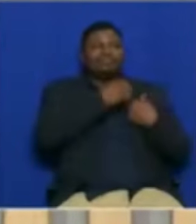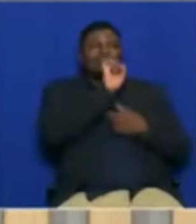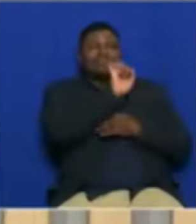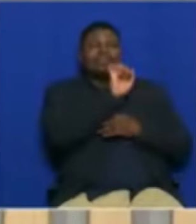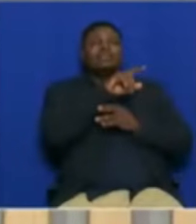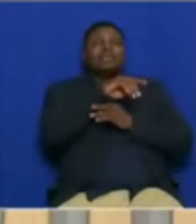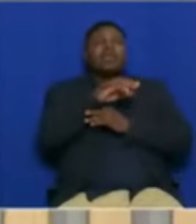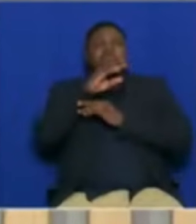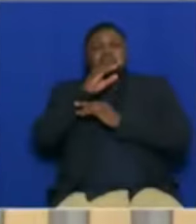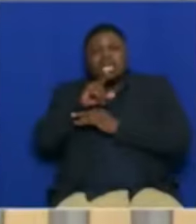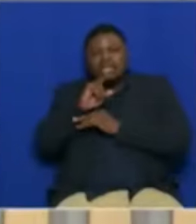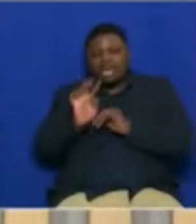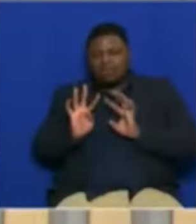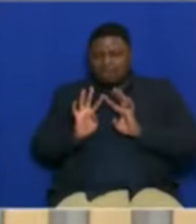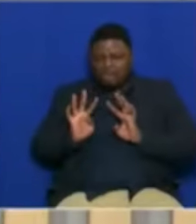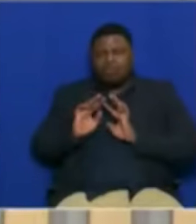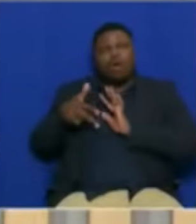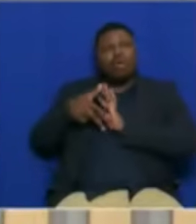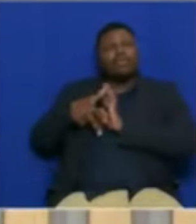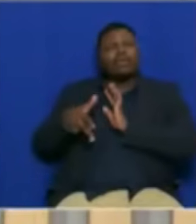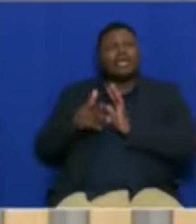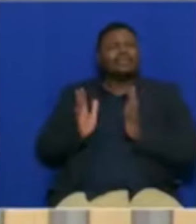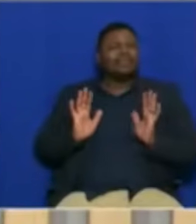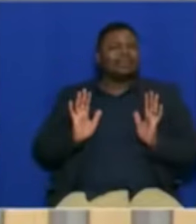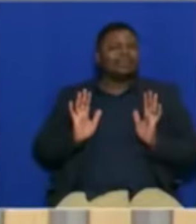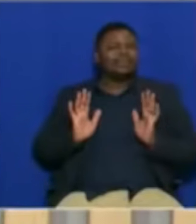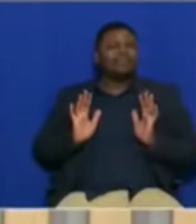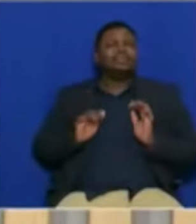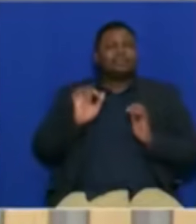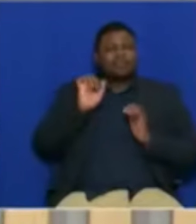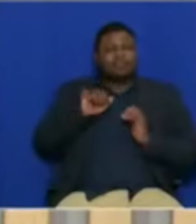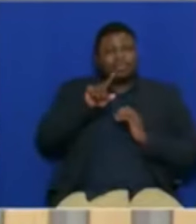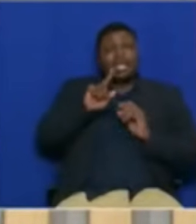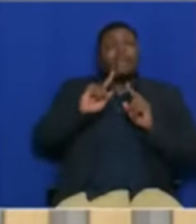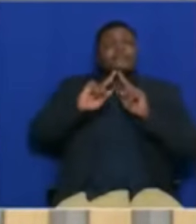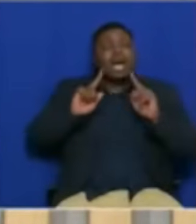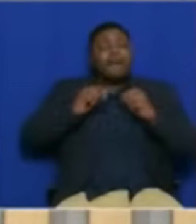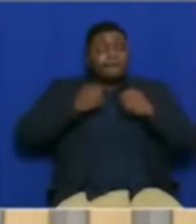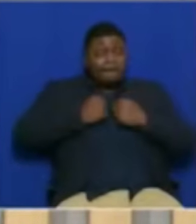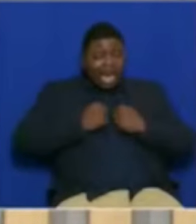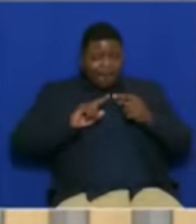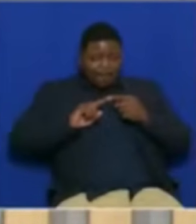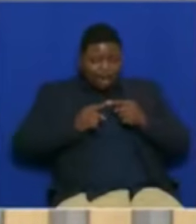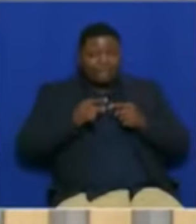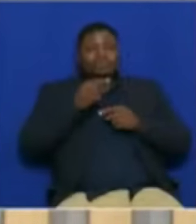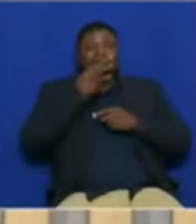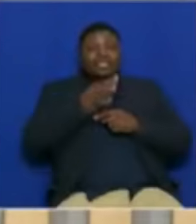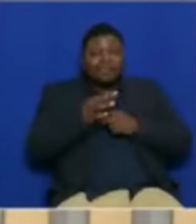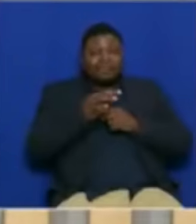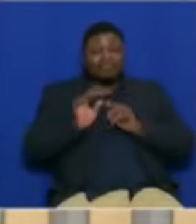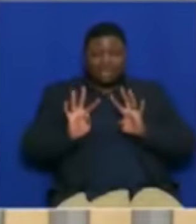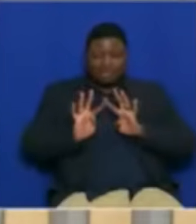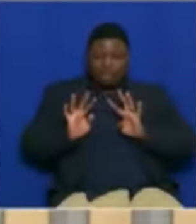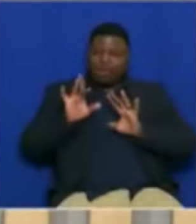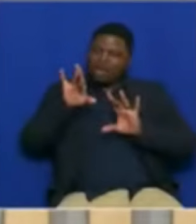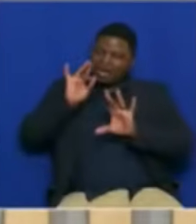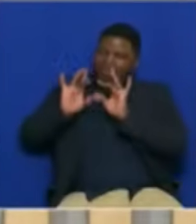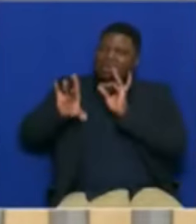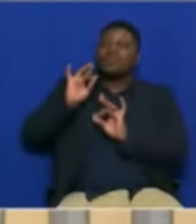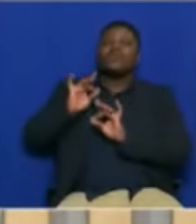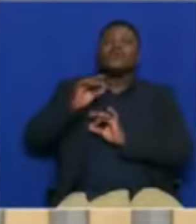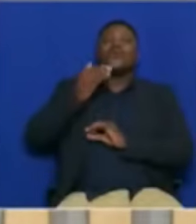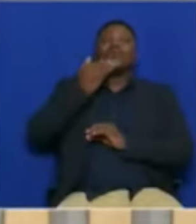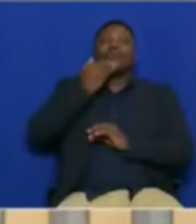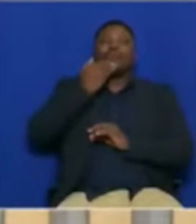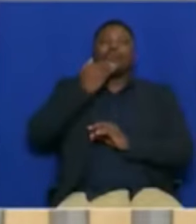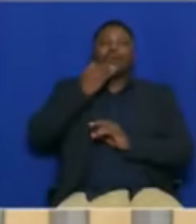So the point that I wanted to make yesterday is that the panel was selected by, although it was not approved by him because he could not approve